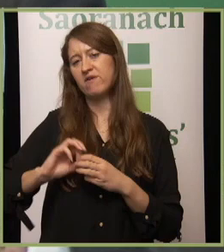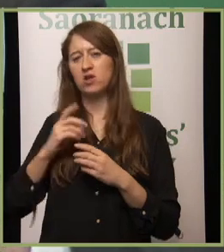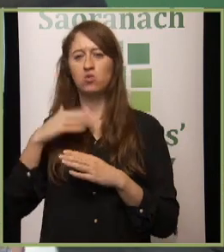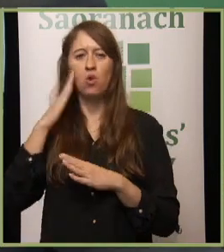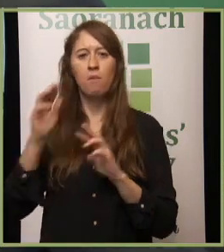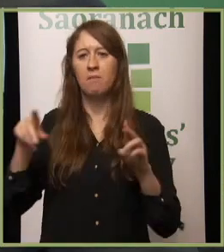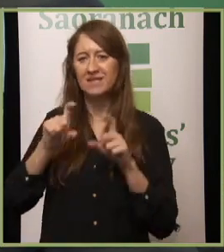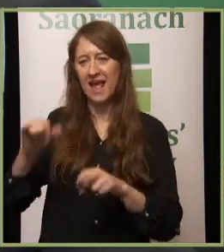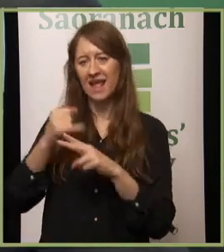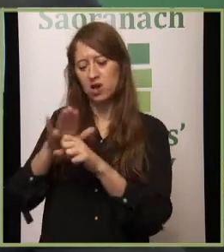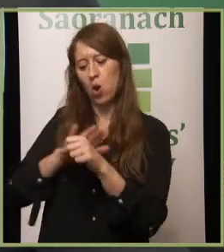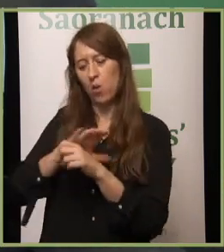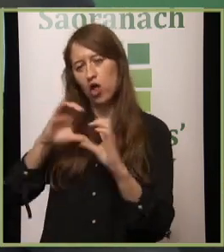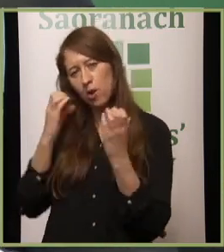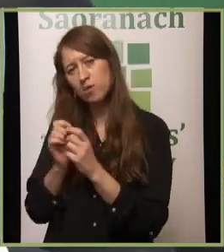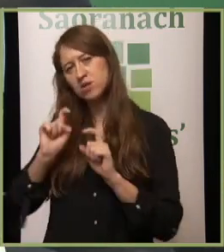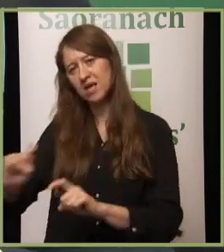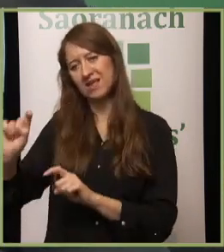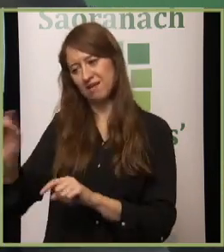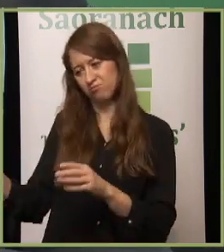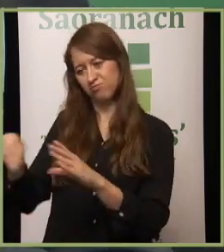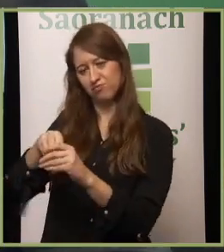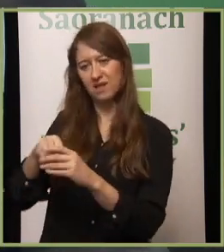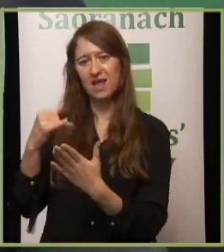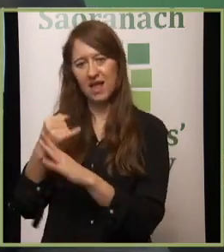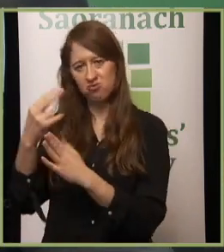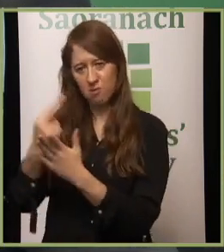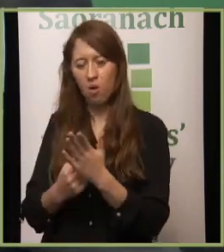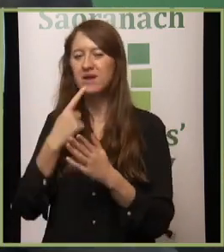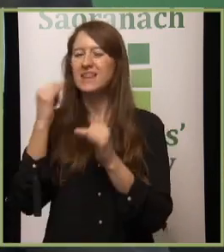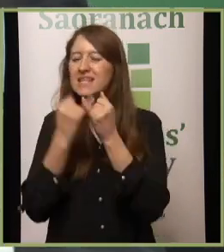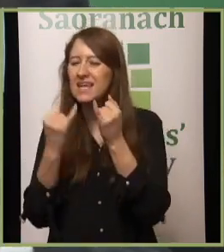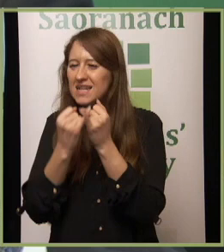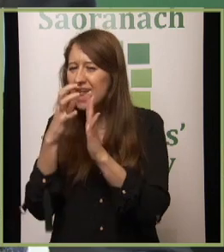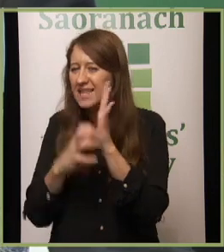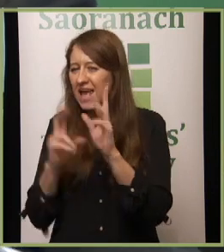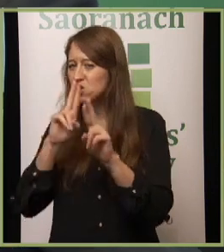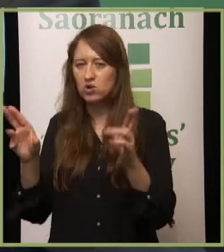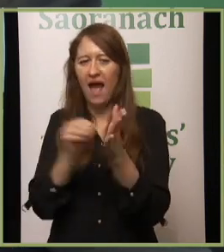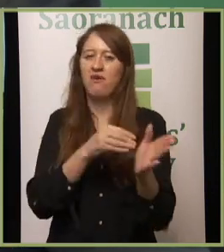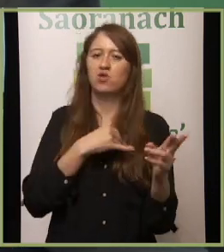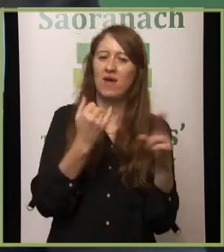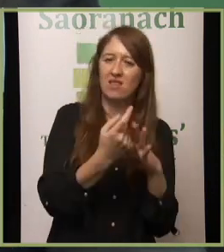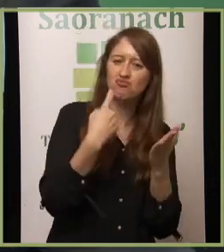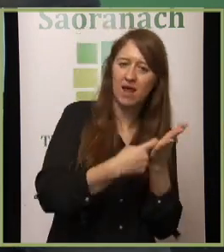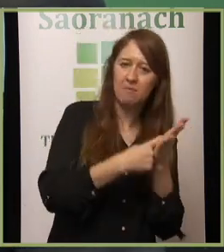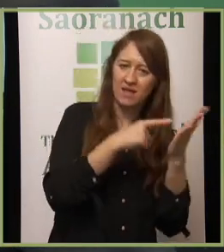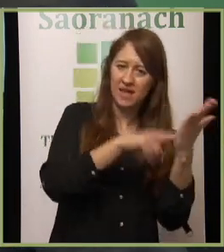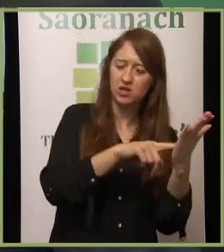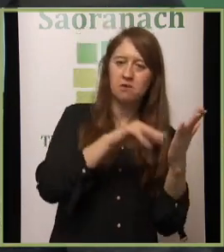their local communities, etc., etc. It doesn't. The detailed text doesn't have to be in the recommendations. Let's just keep it as high level as we